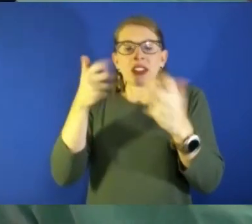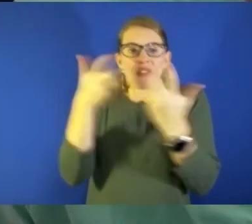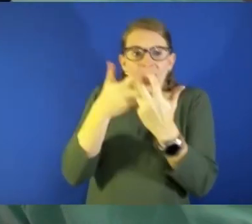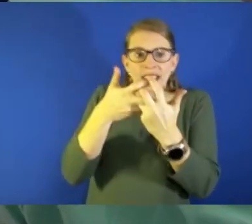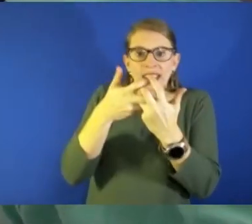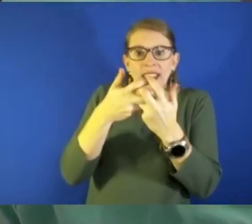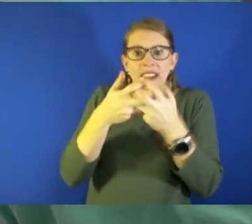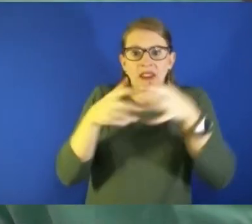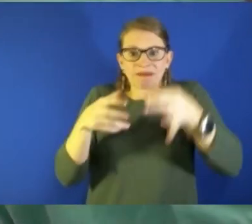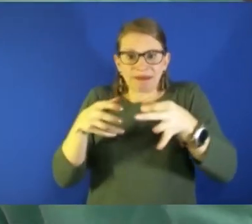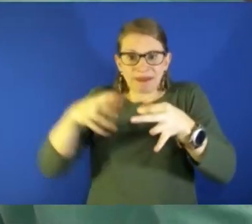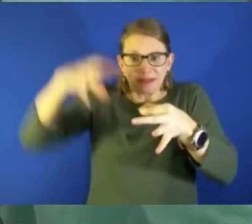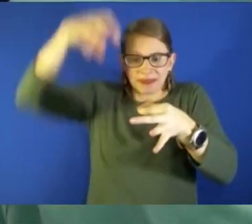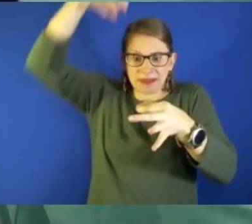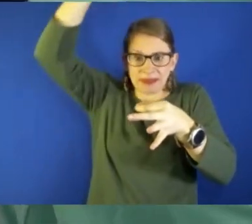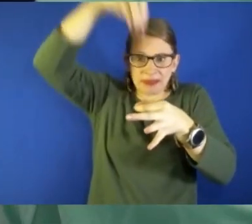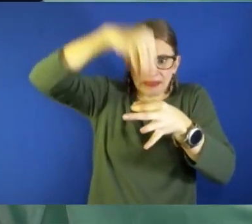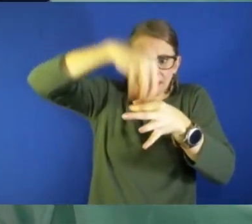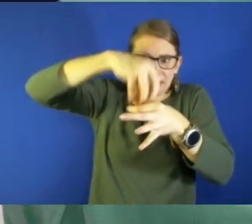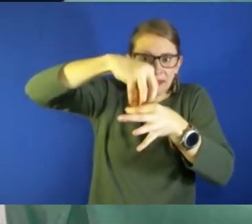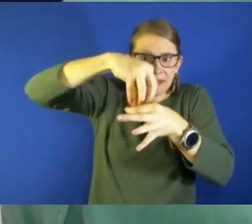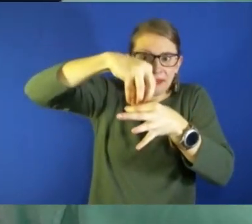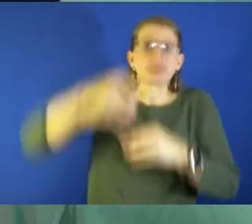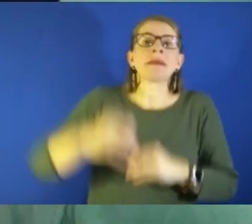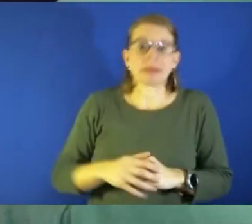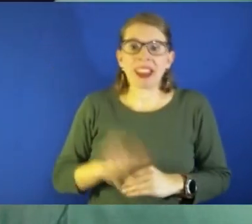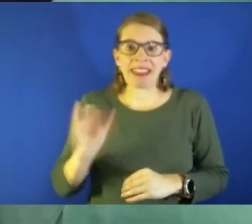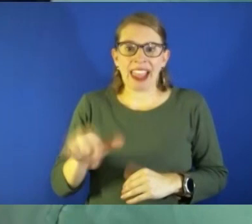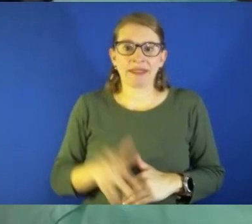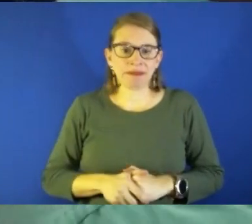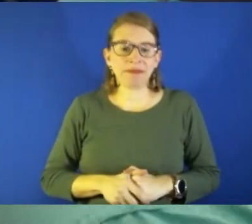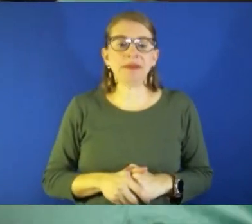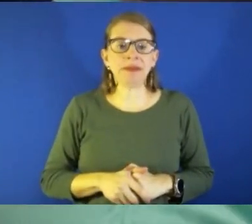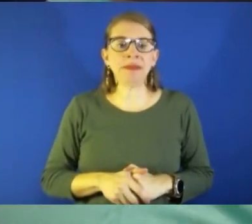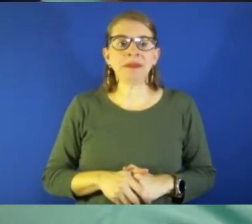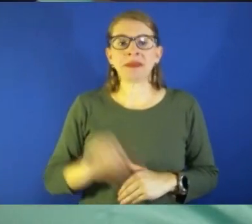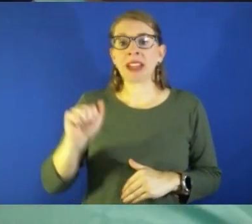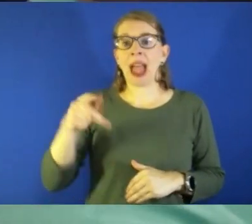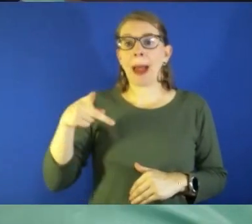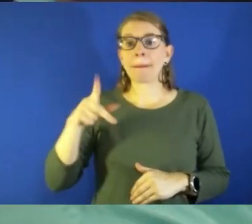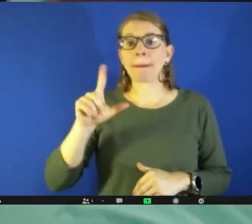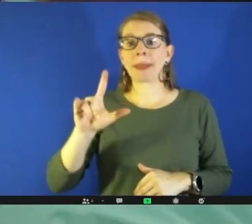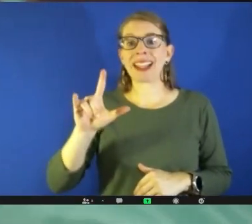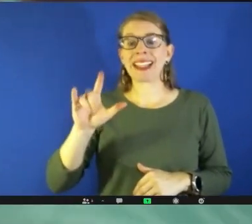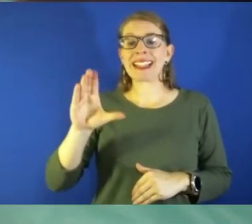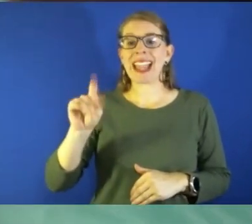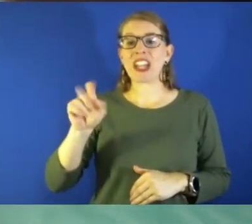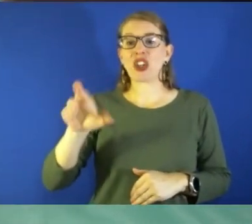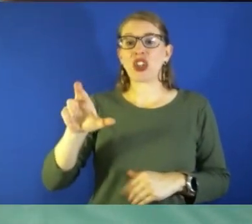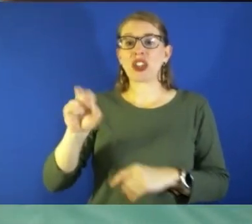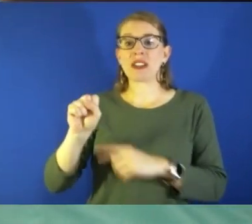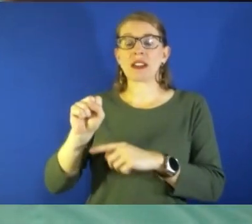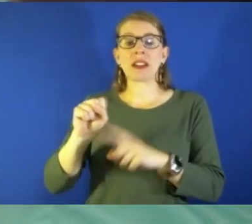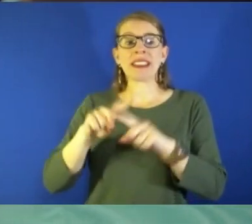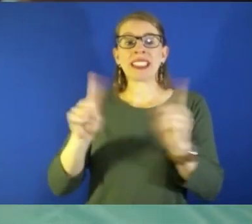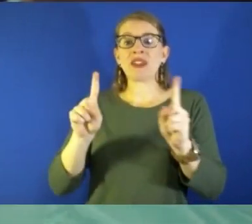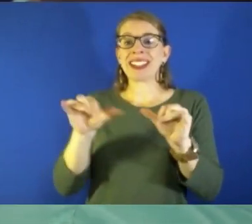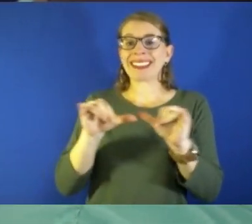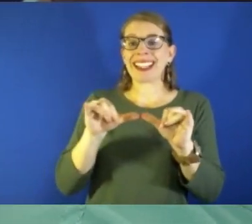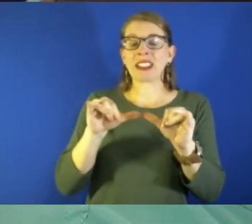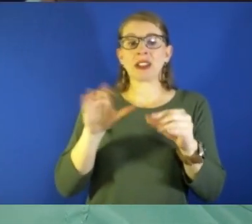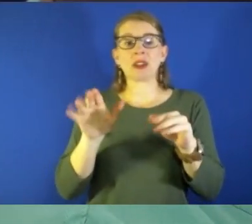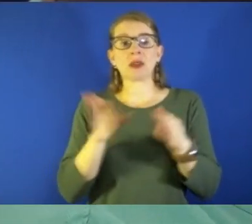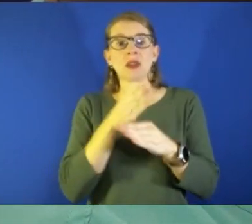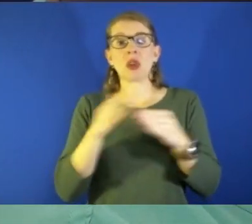how you deliver the radiation? Yes, these applicators come in from sizes ranging from 1.5